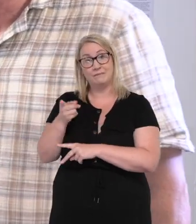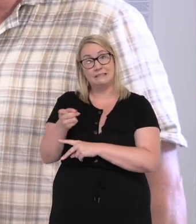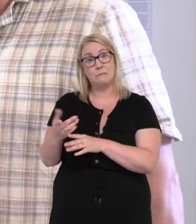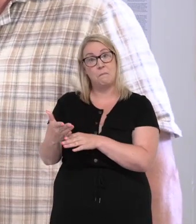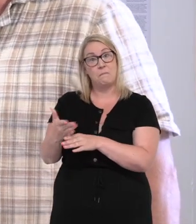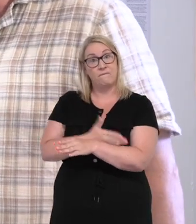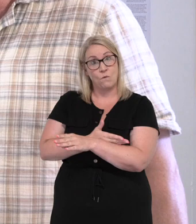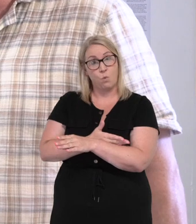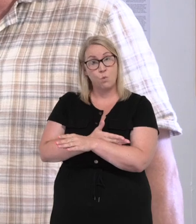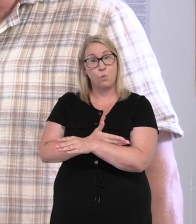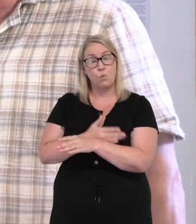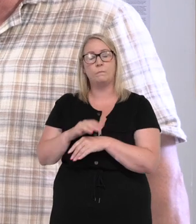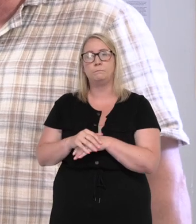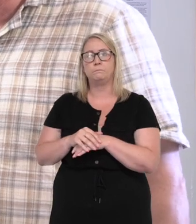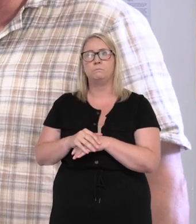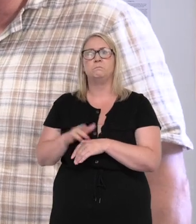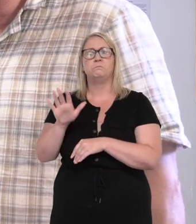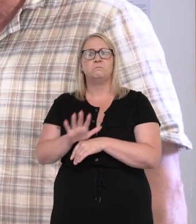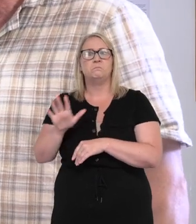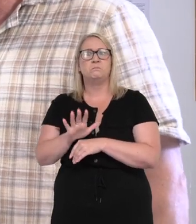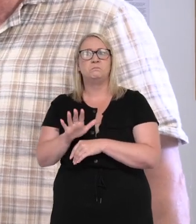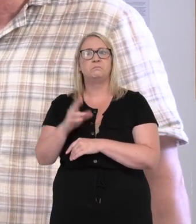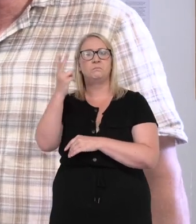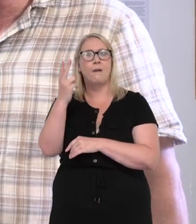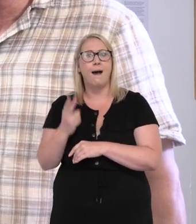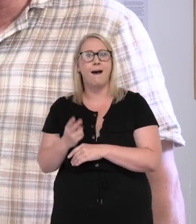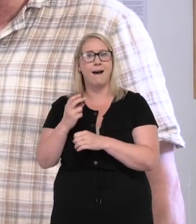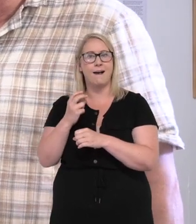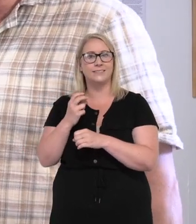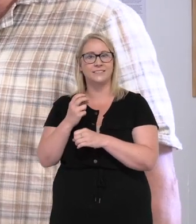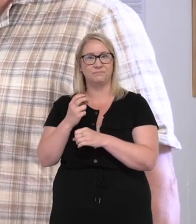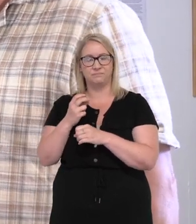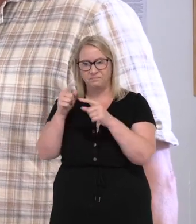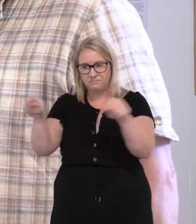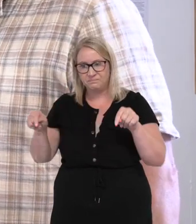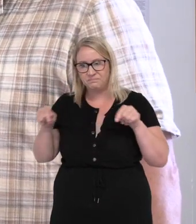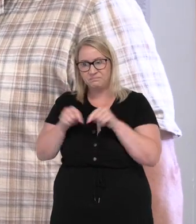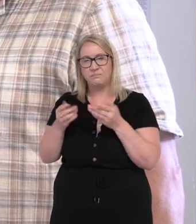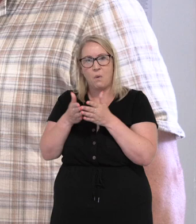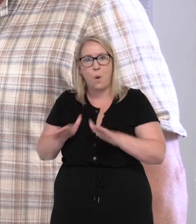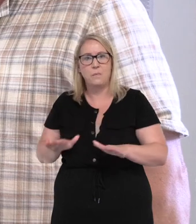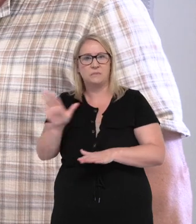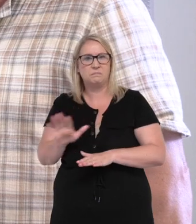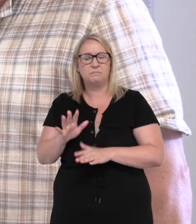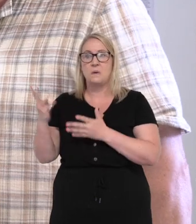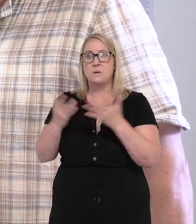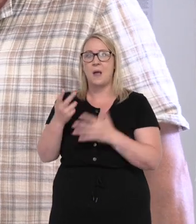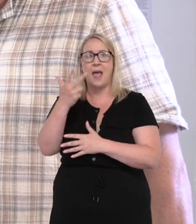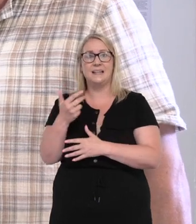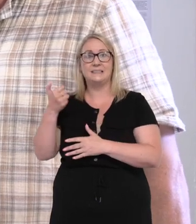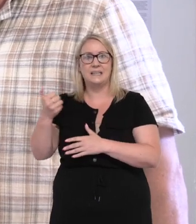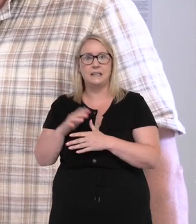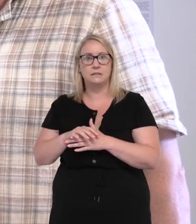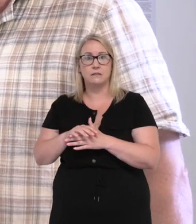opened an art centre in 1986. Immediately he reacted to